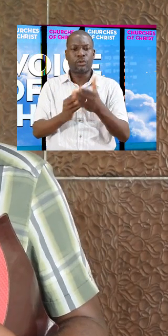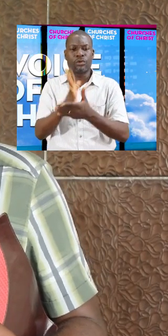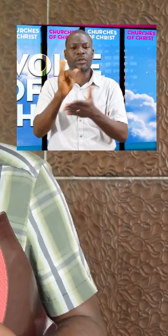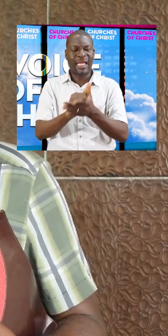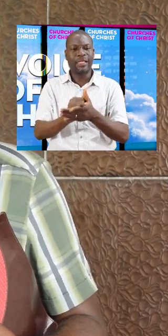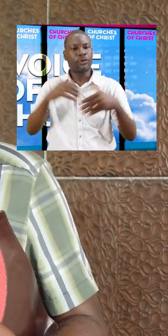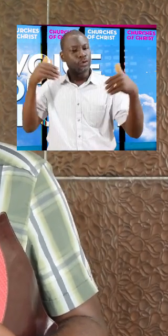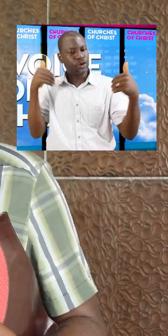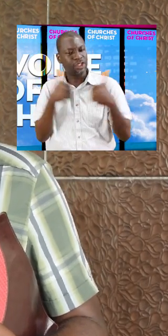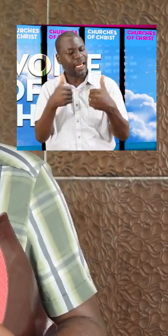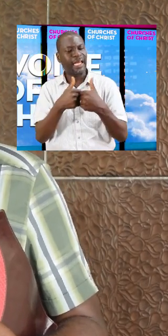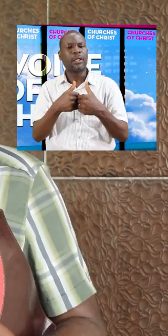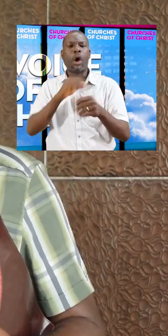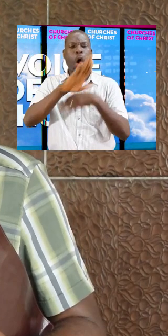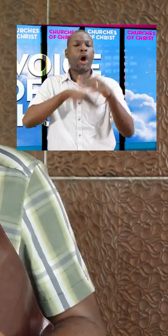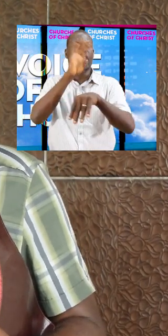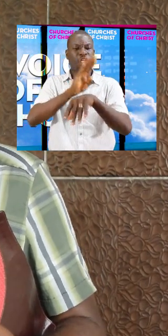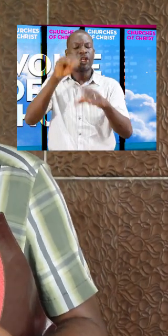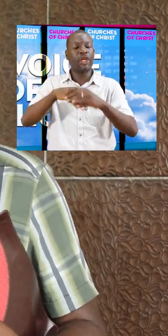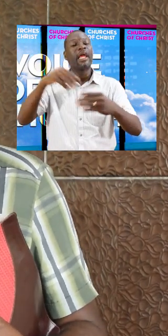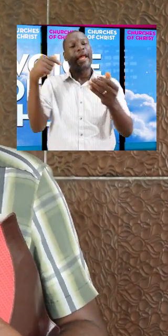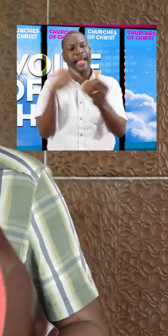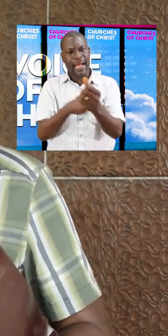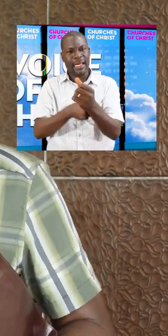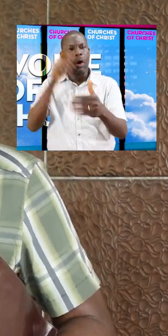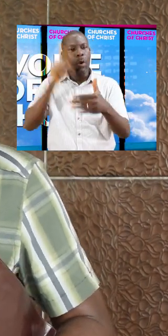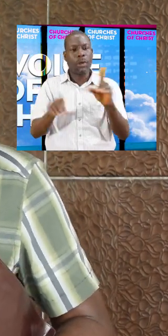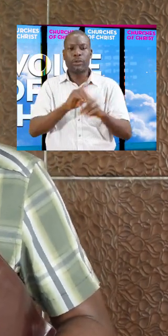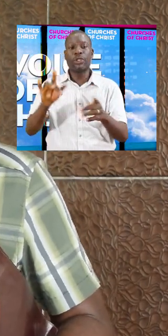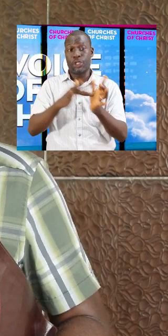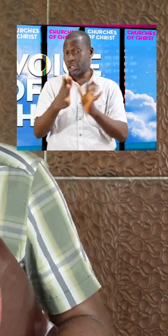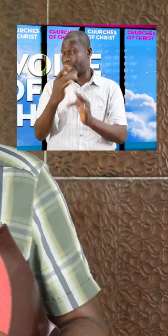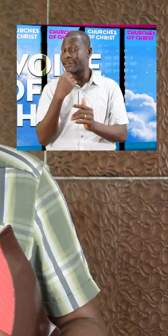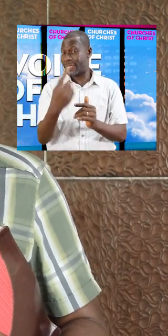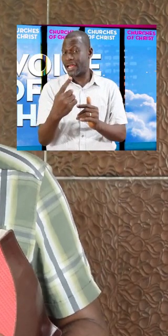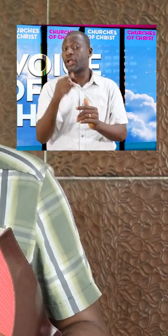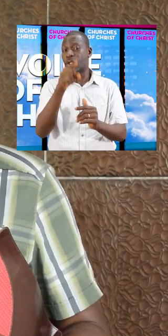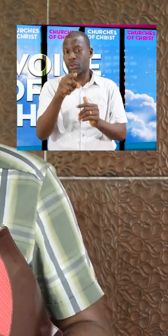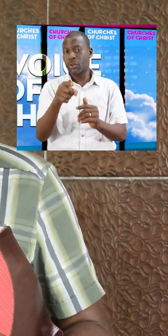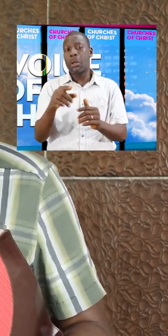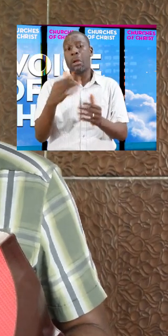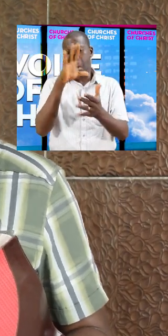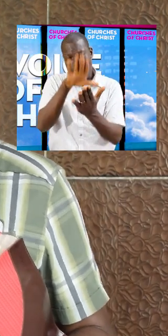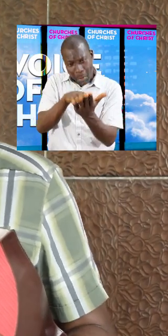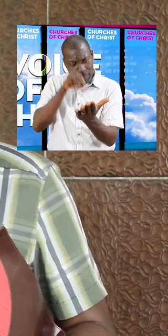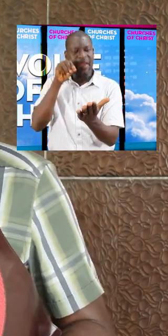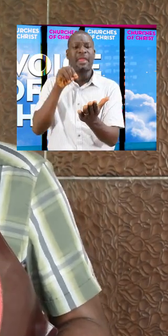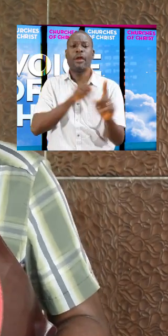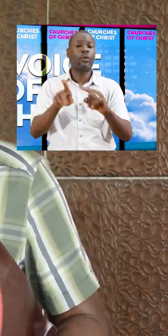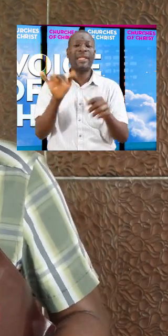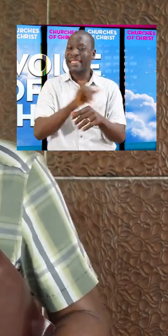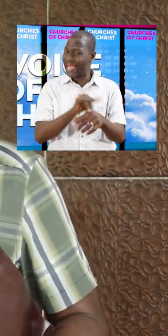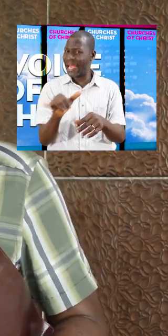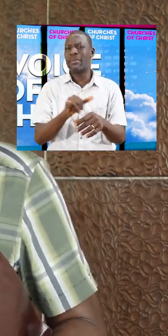challenge asore e wo gana ha nyina se ne ya ye ye wura yesu ne kan ye mo so so mo hwe na mo nya bi se